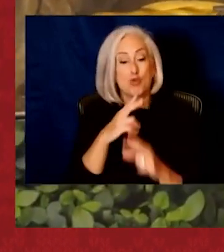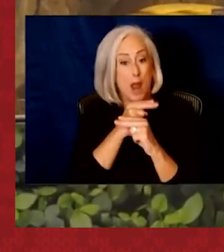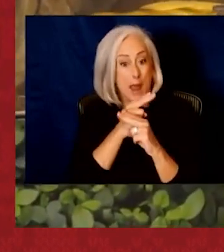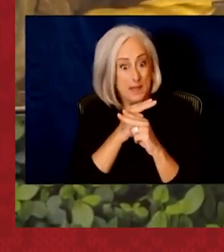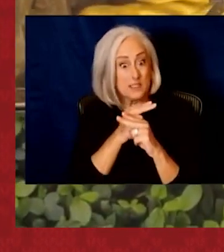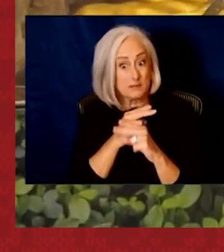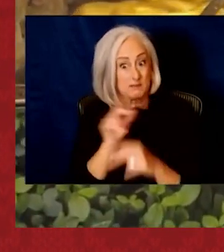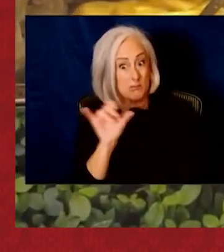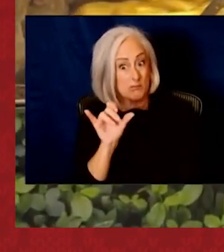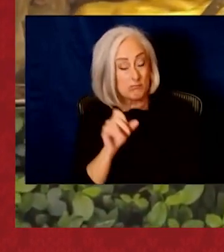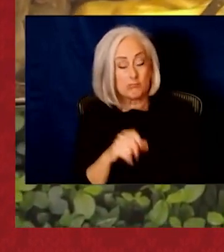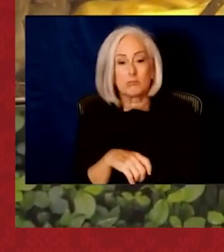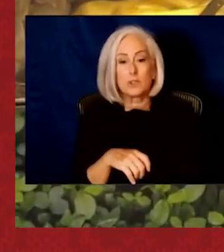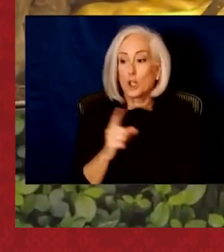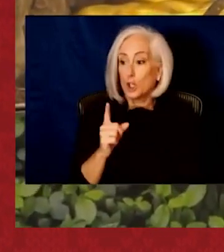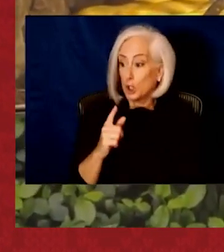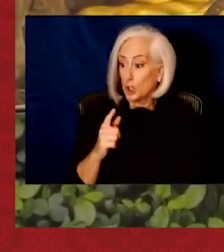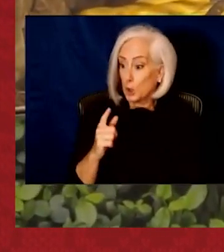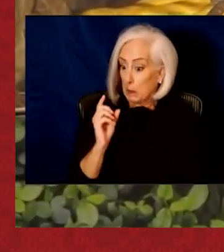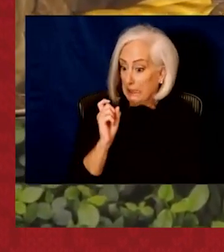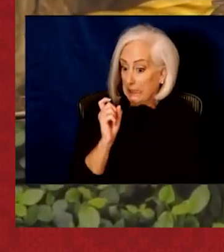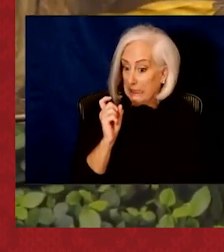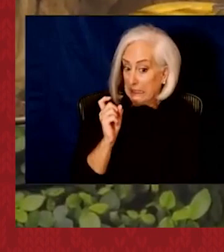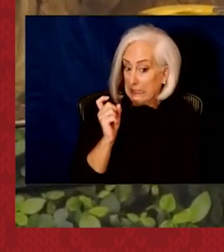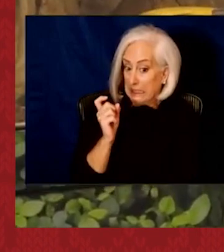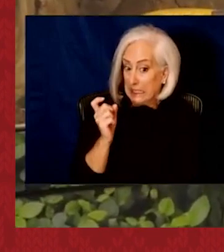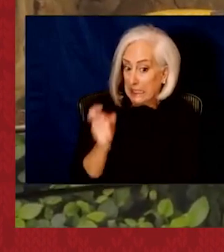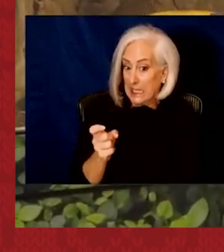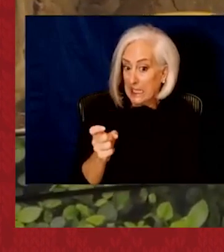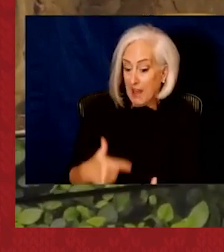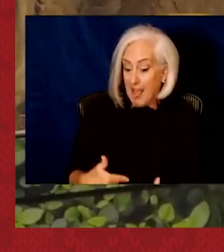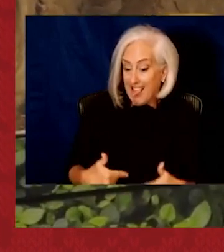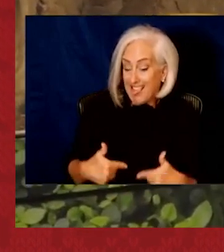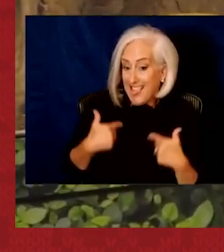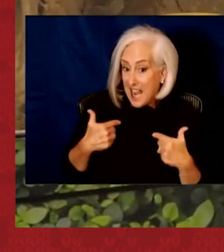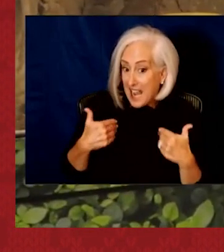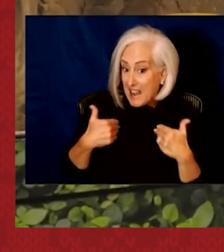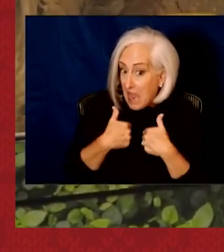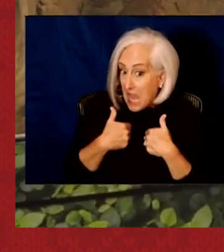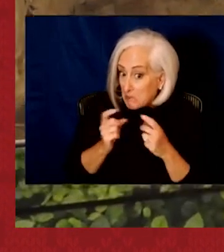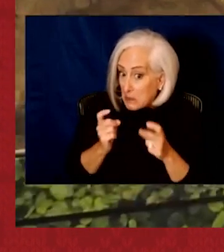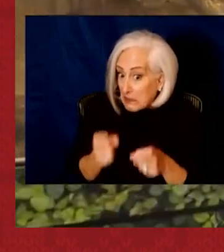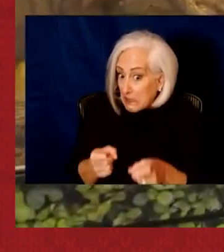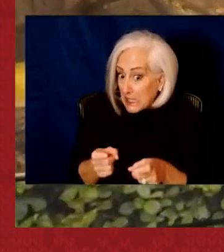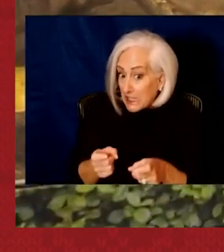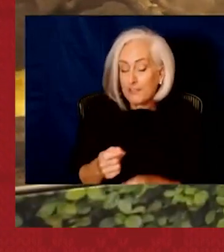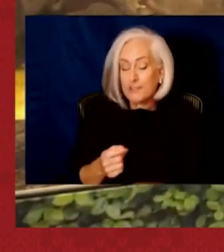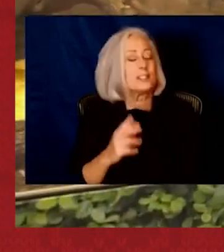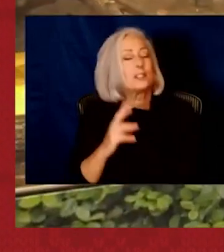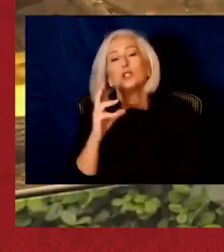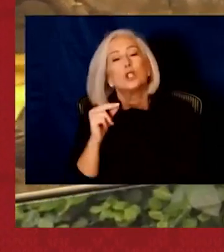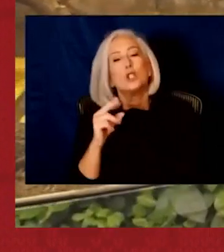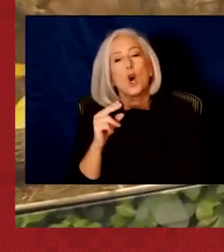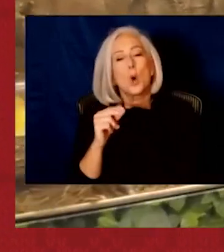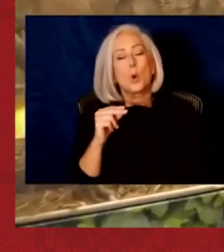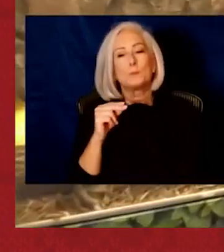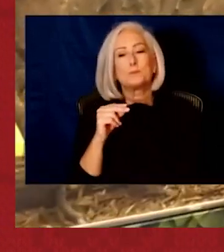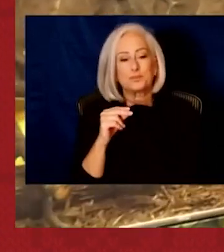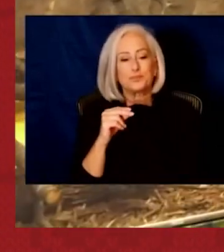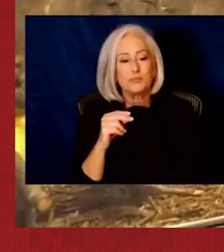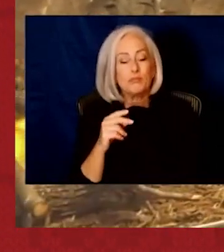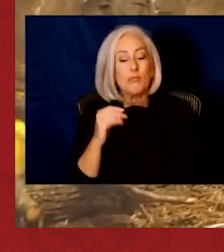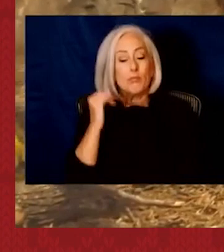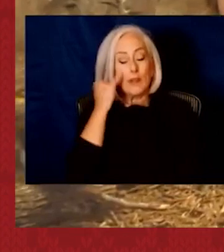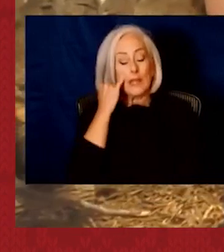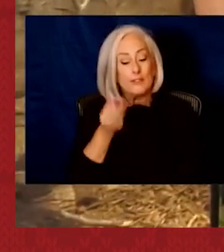them live prey to mimic their environment? No, so that's something that if you put live prey